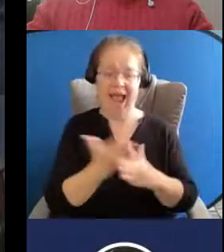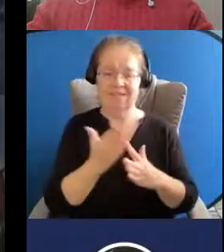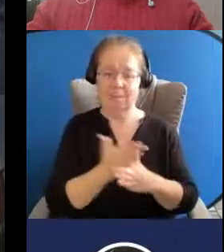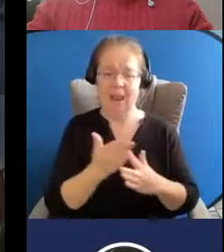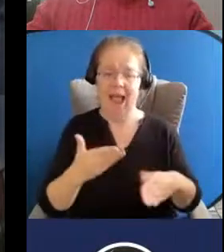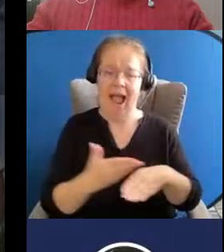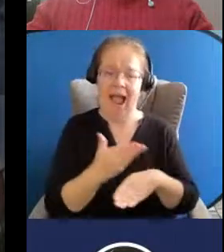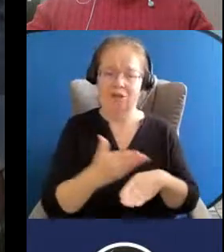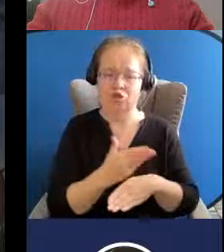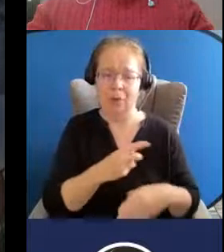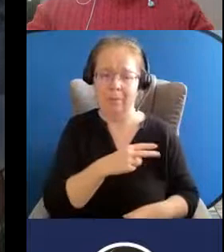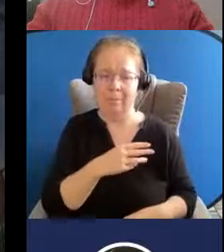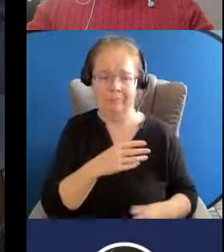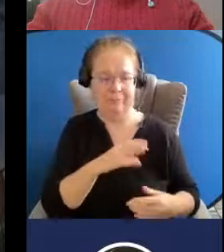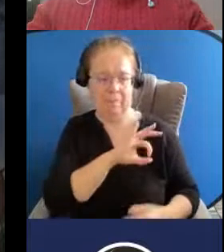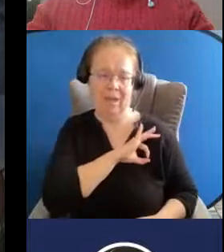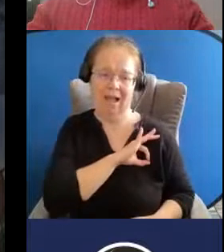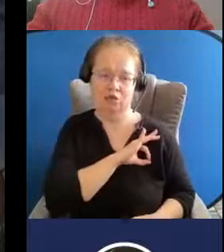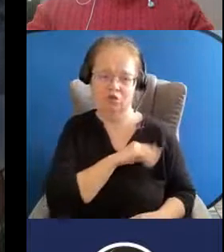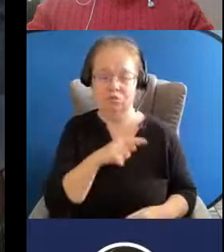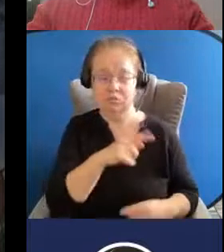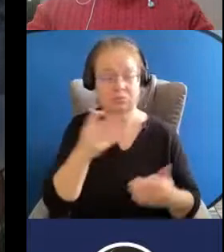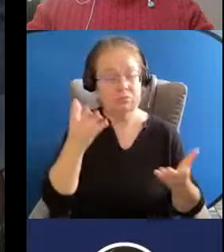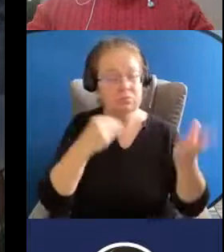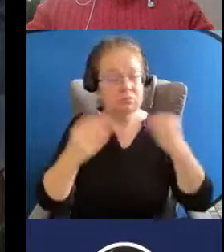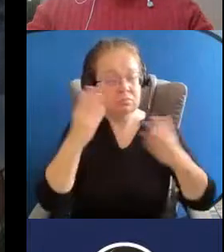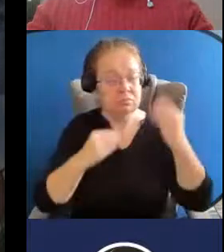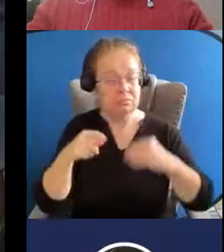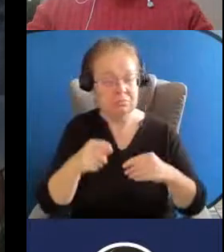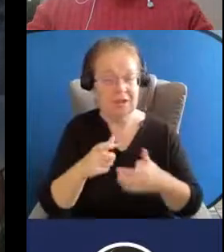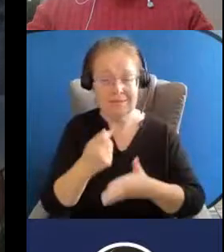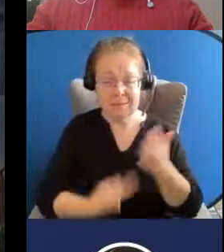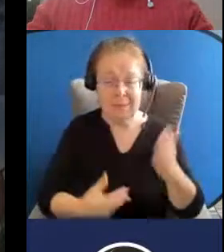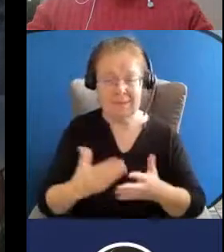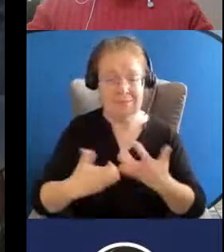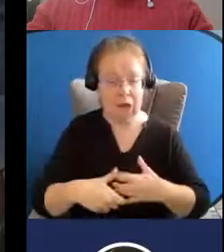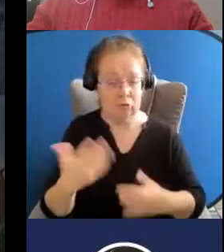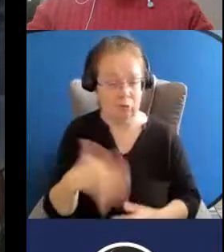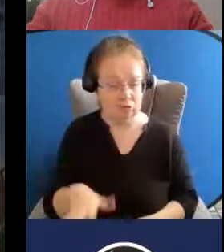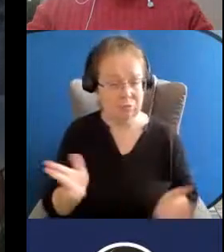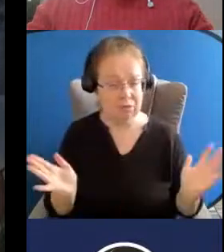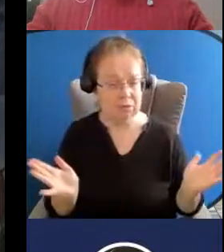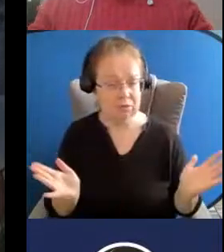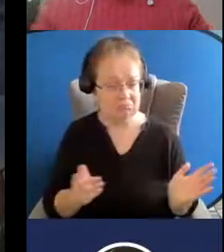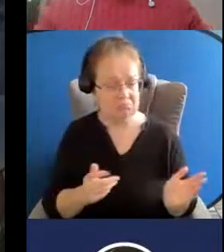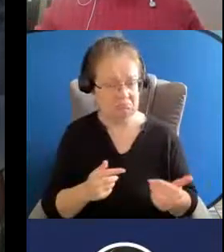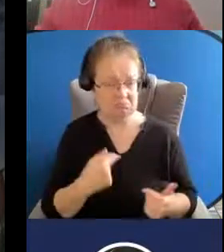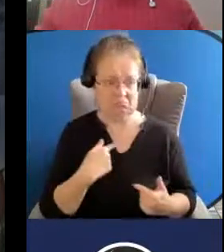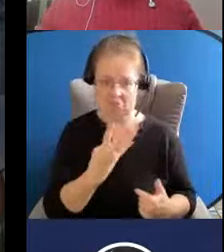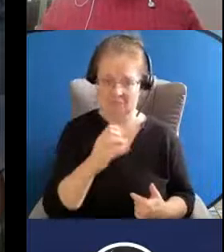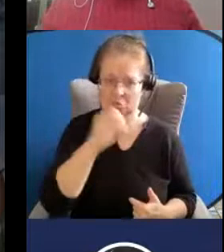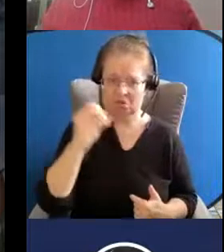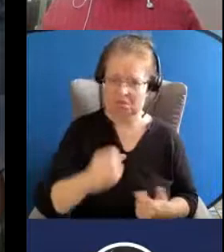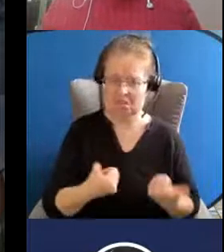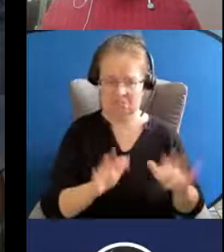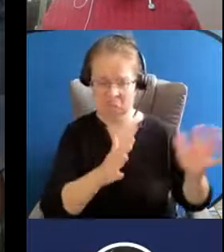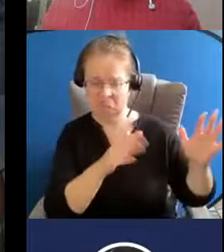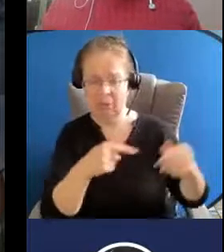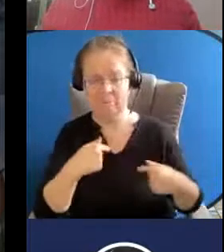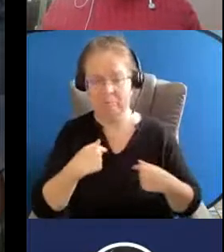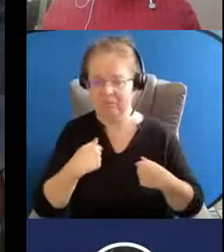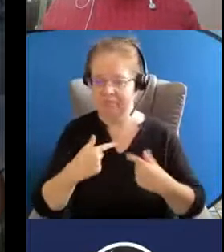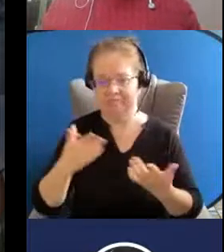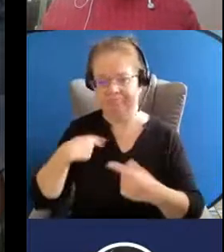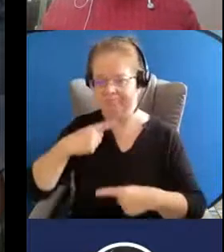learned about disability and technology, which is huge for us. It's now also got us to the point where we're mandating accessibility training to